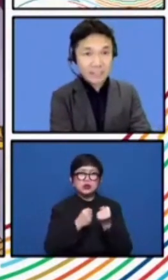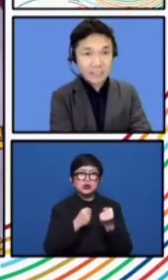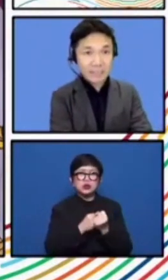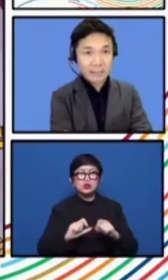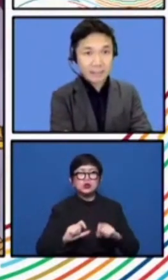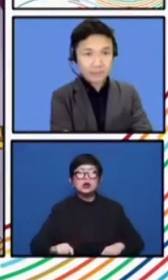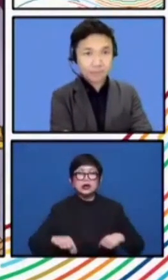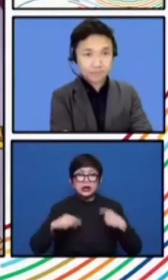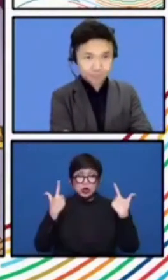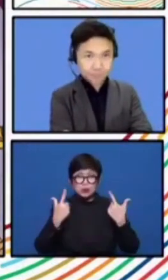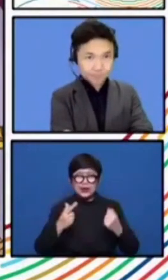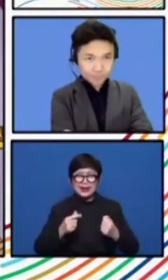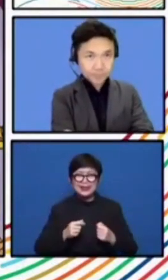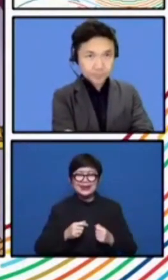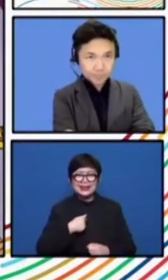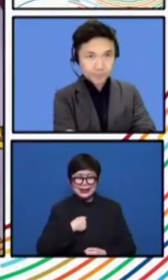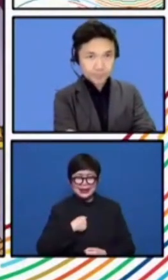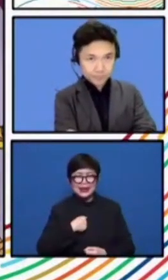needs